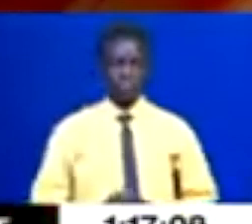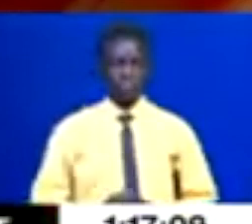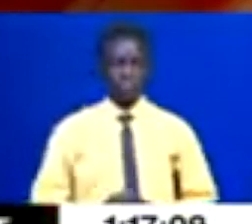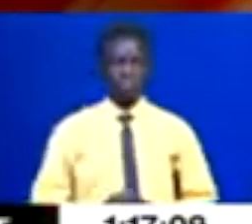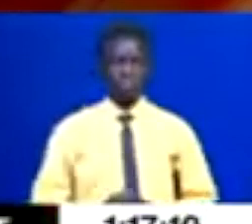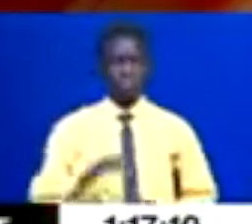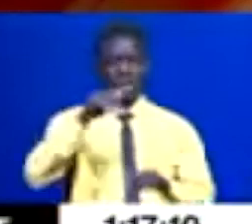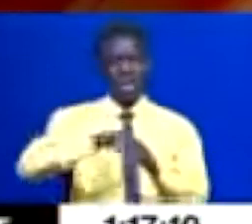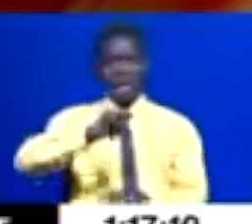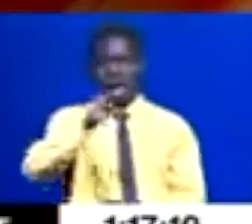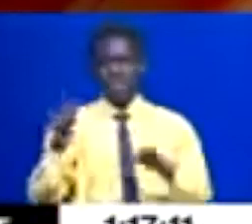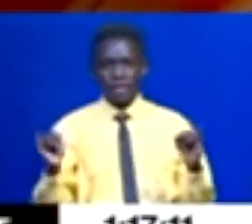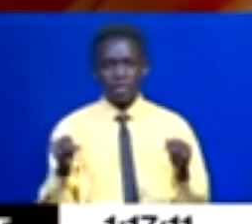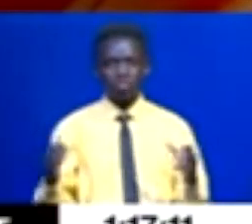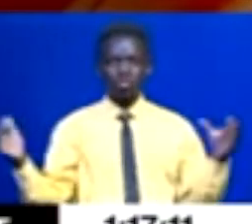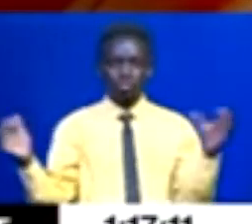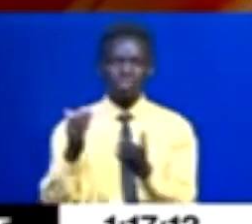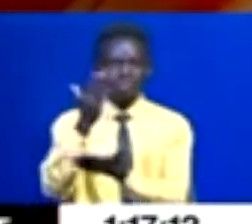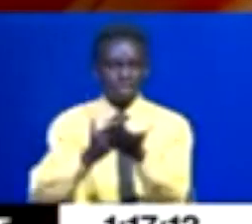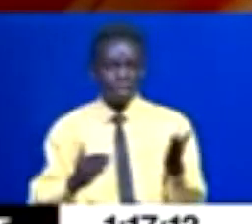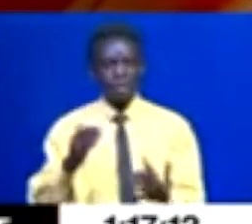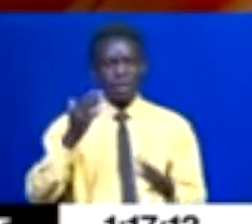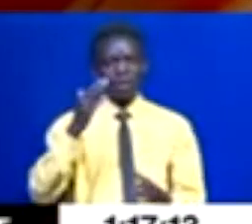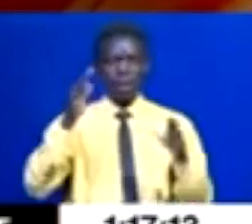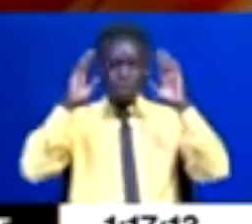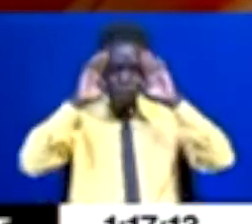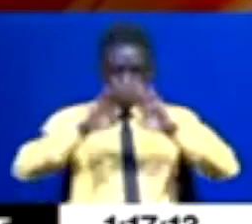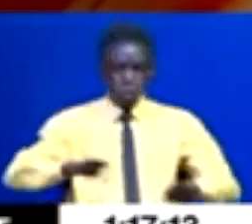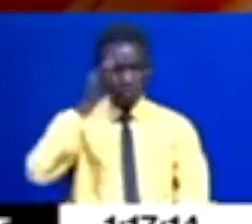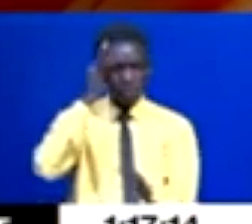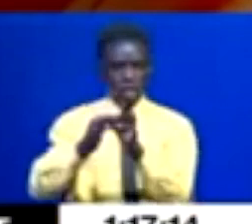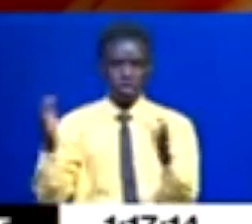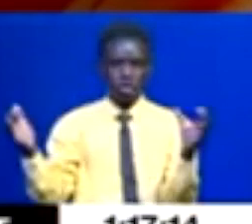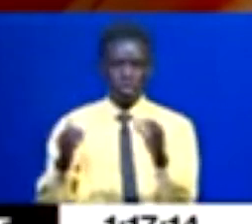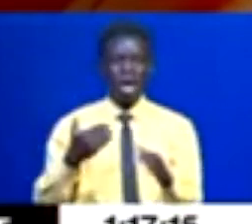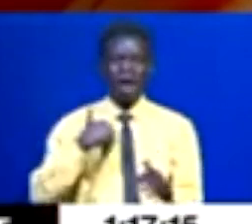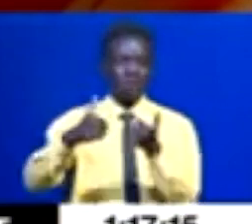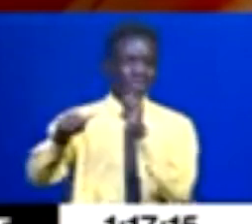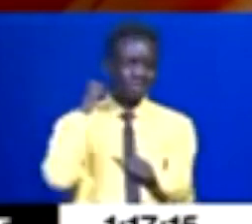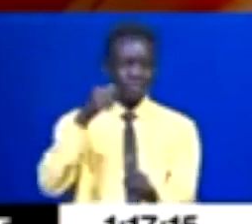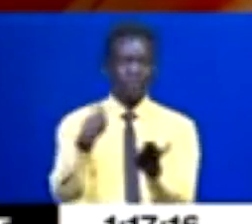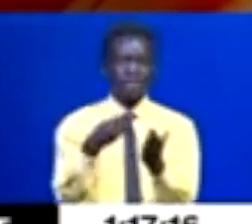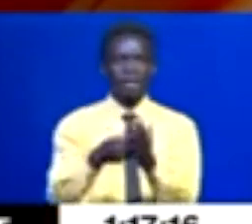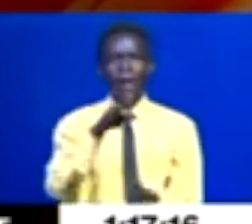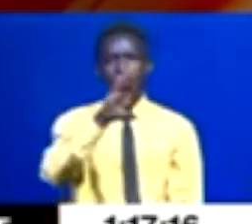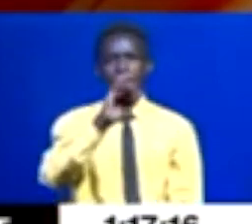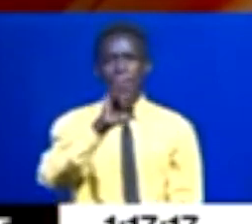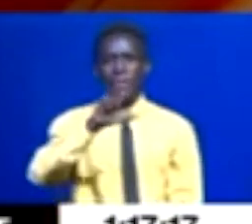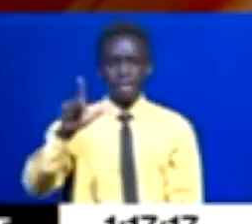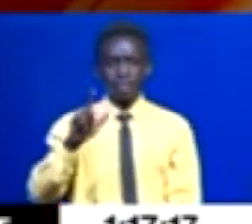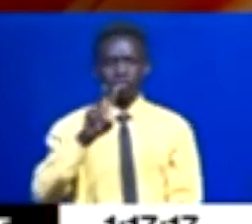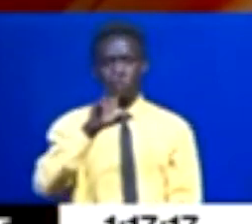And in other news, a section of Muslim faithful in Kenya have rejected the proposed finance bill 2023 and rallied